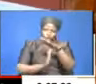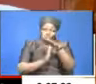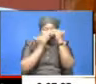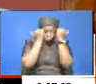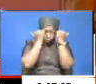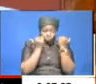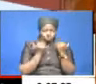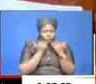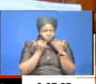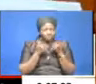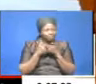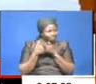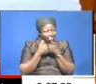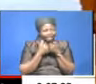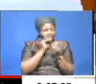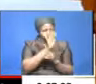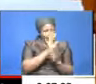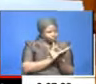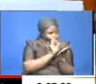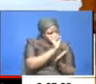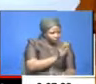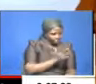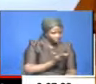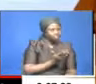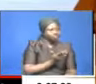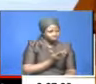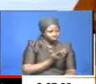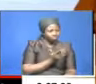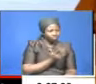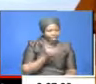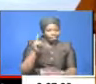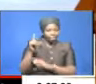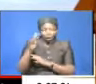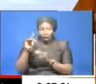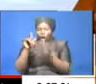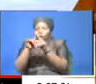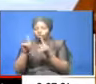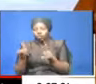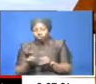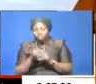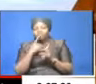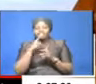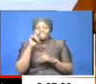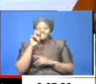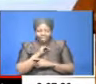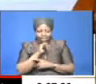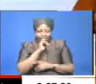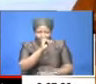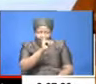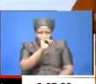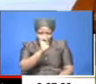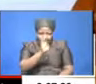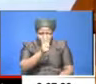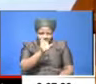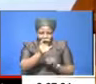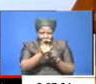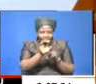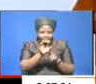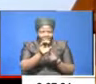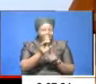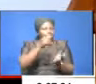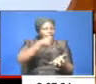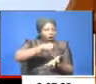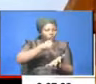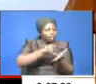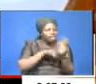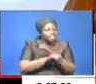his impeachment. Counsel further pointed out that IEBC is a party to the matter before the